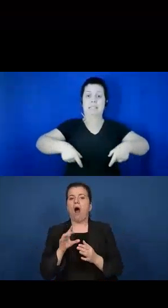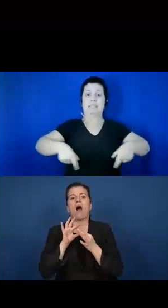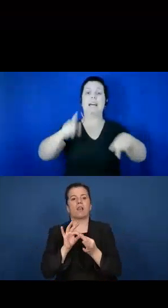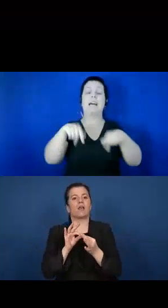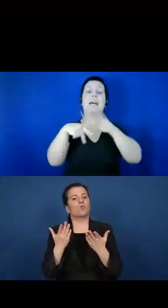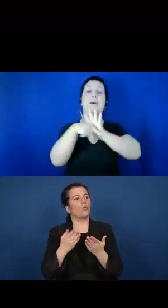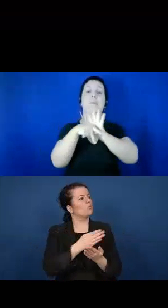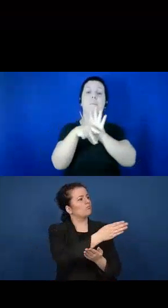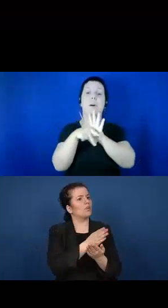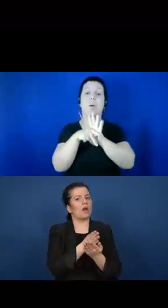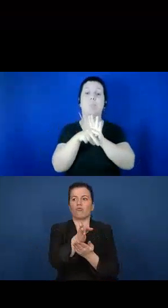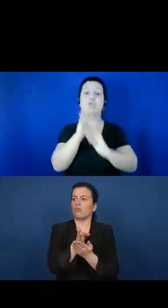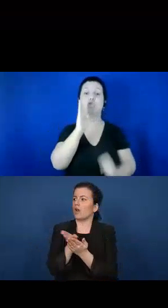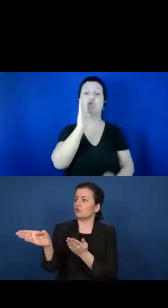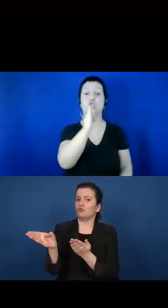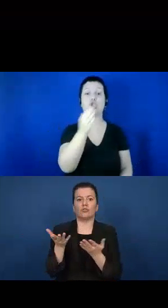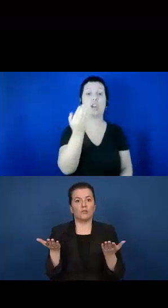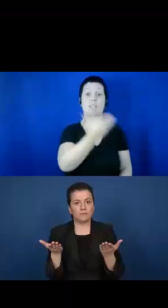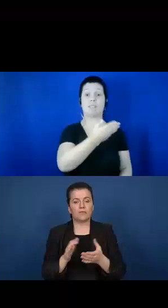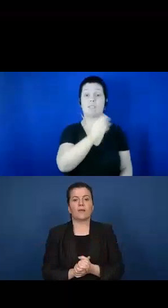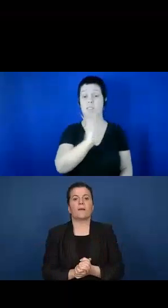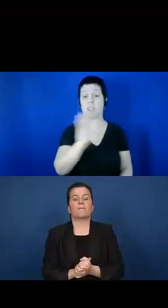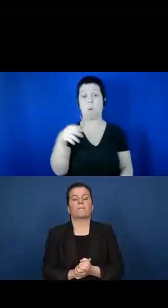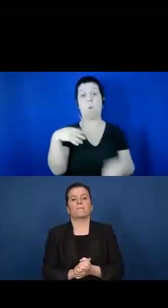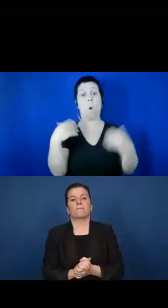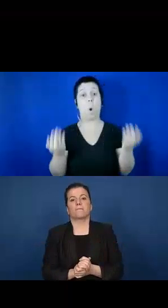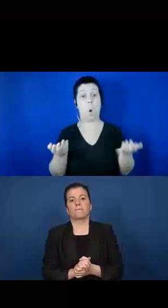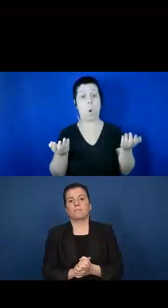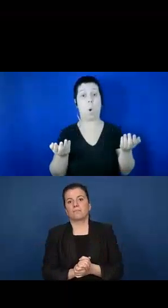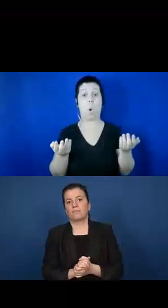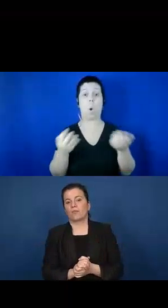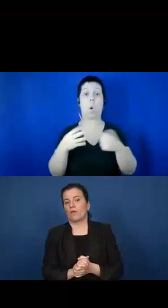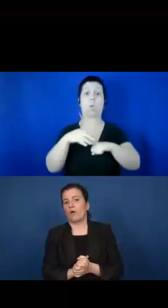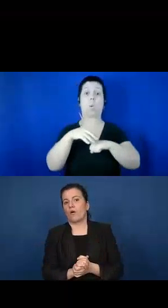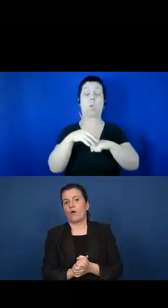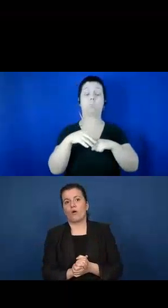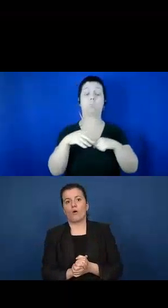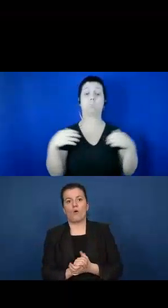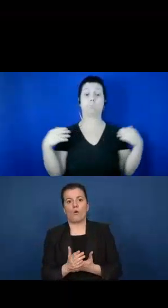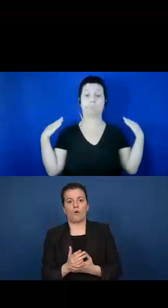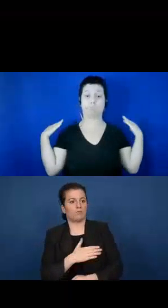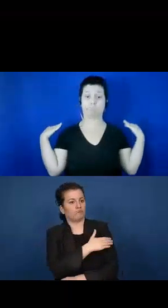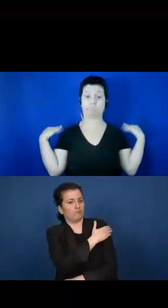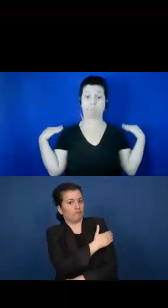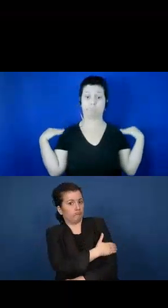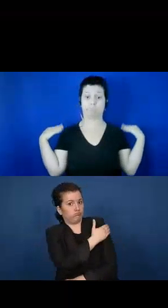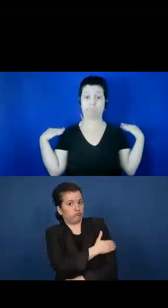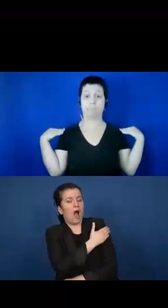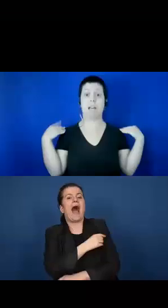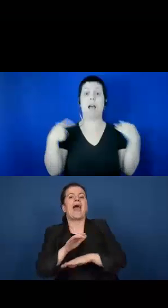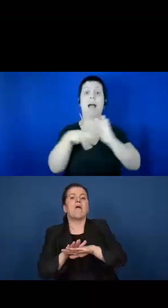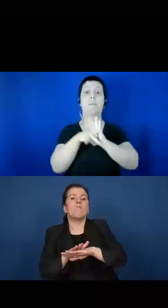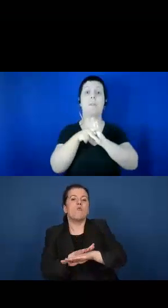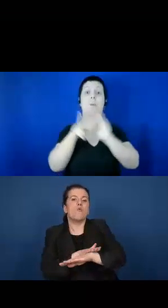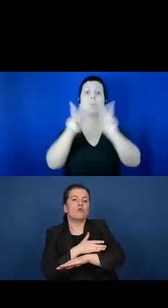direction, or messages received on upper left arm are about emotion,